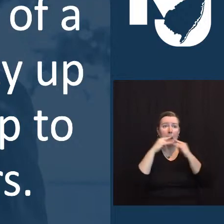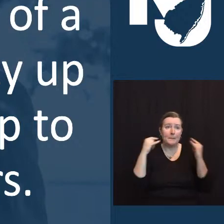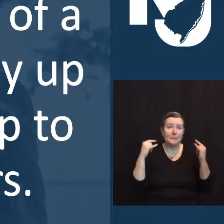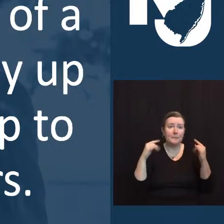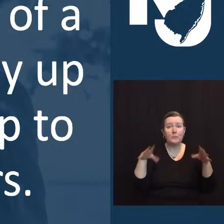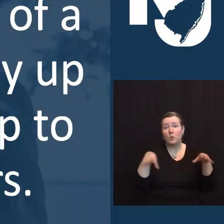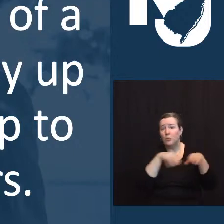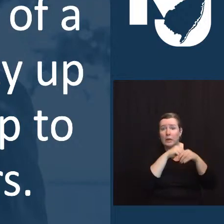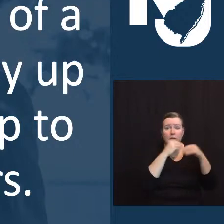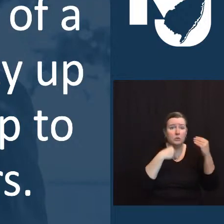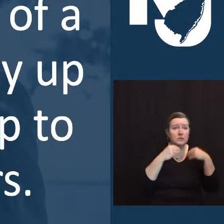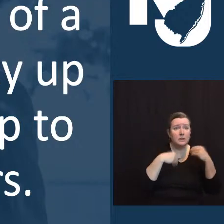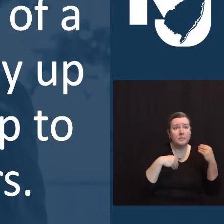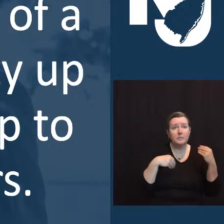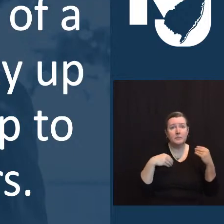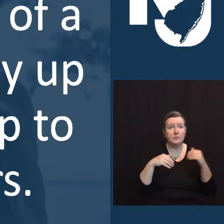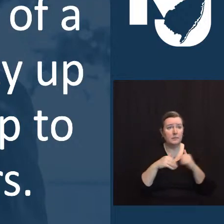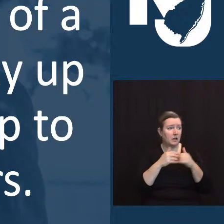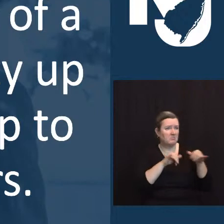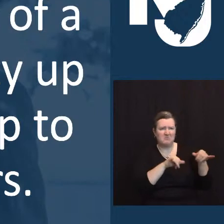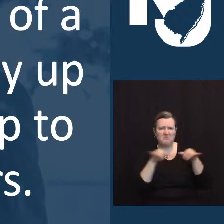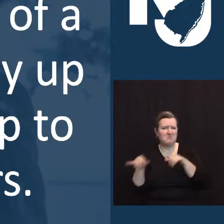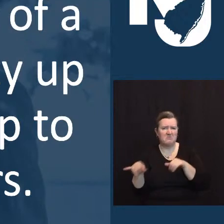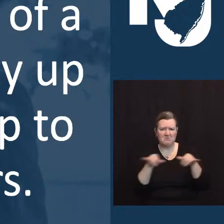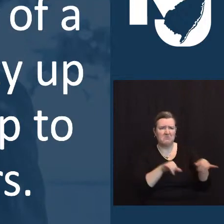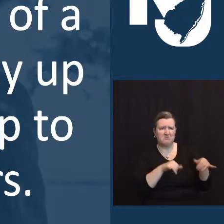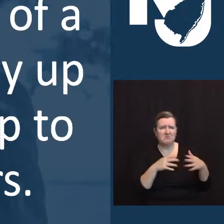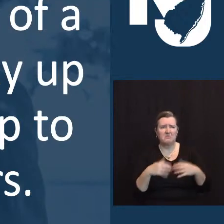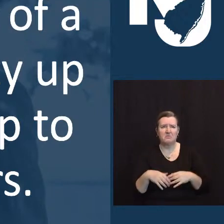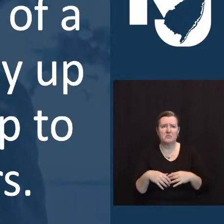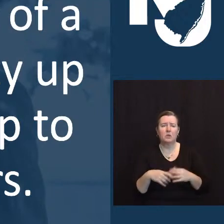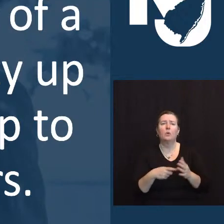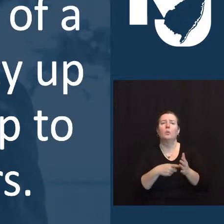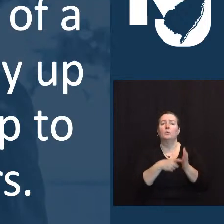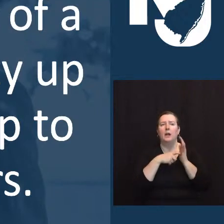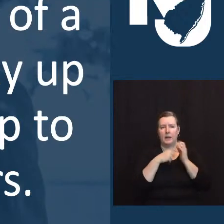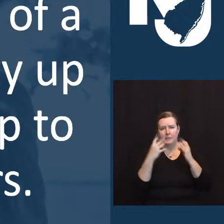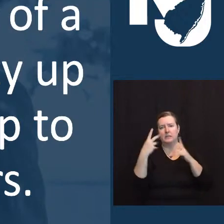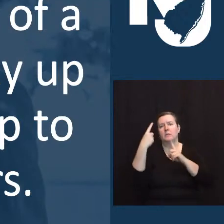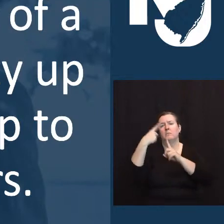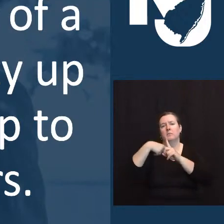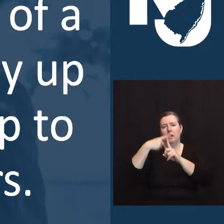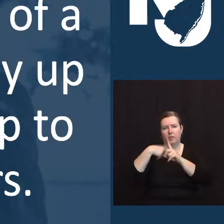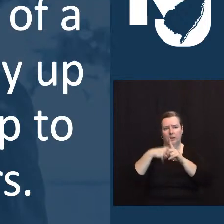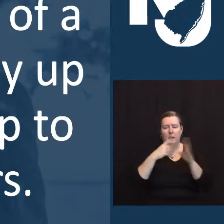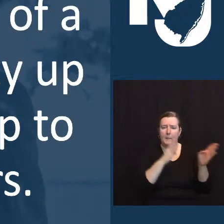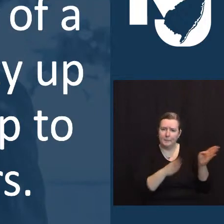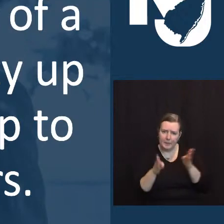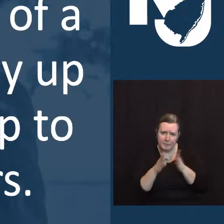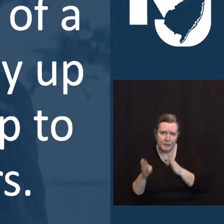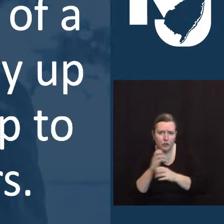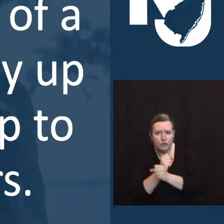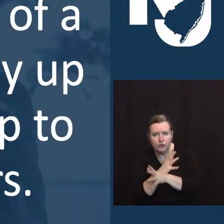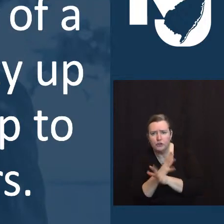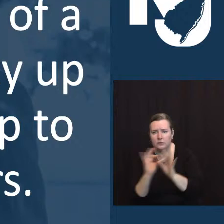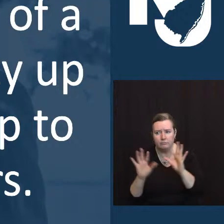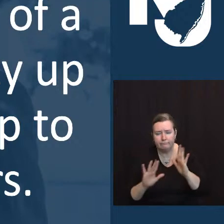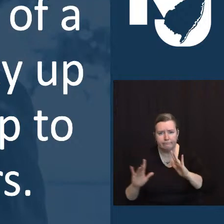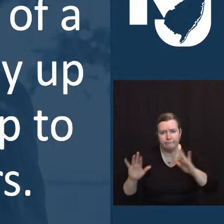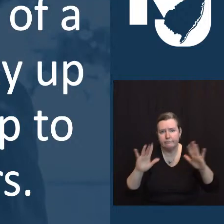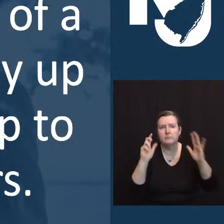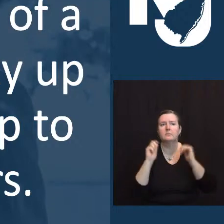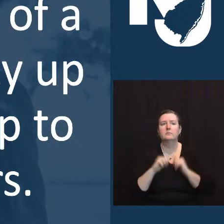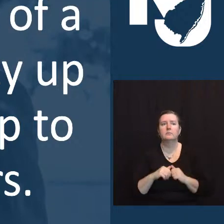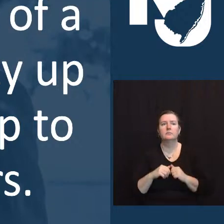They take months to plan. So I would say on behalf of Judy and Eddie, we're not declaring victory here as it relates